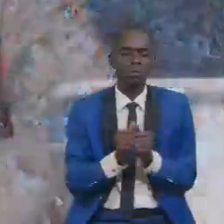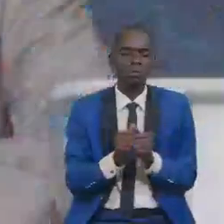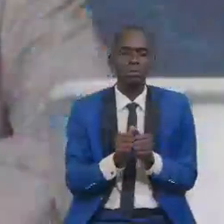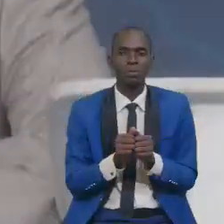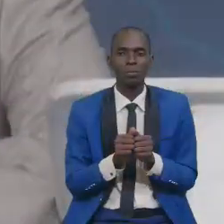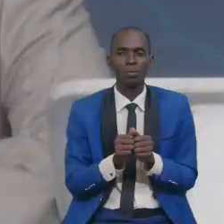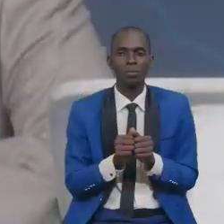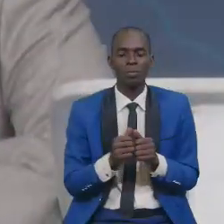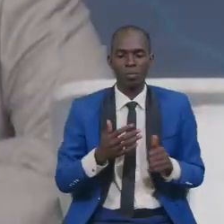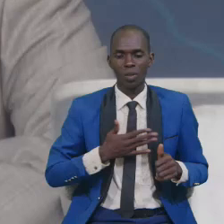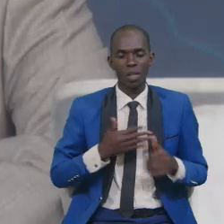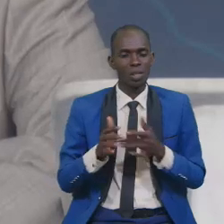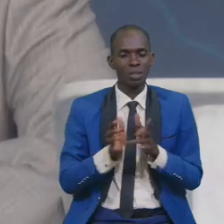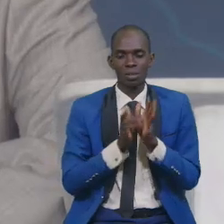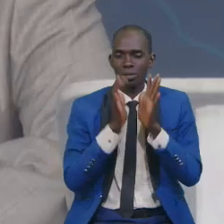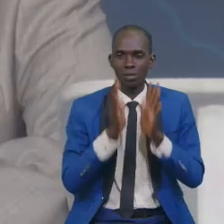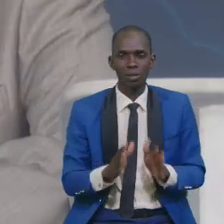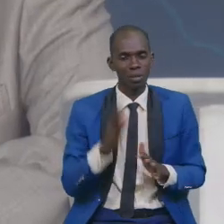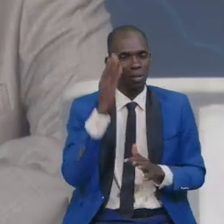what my Christian experience